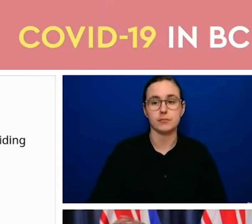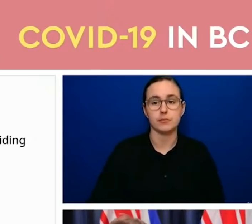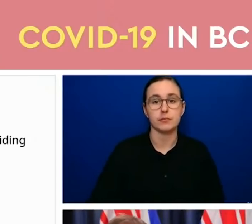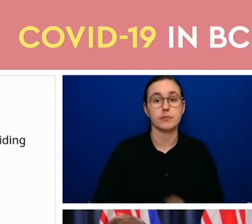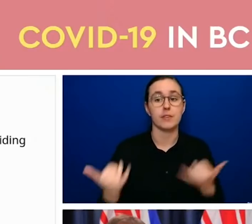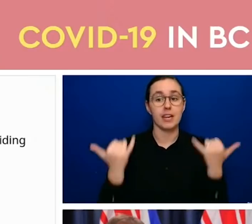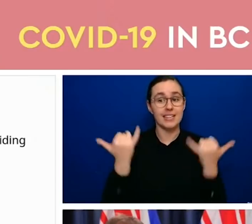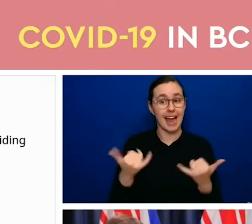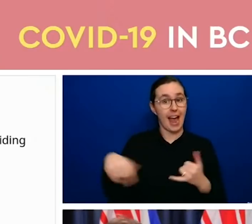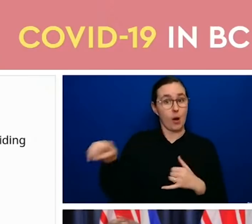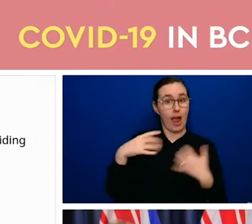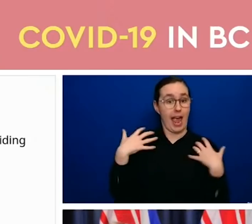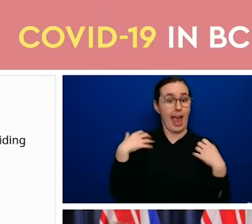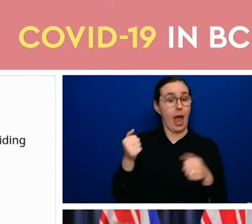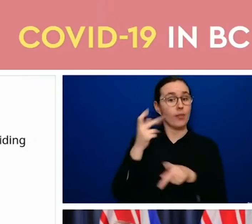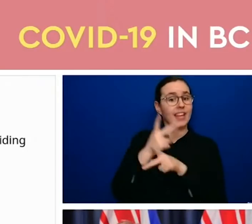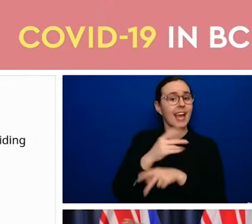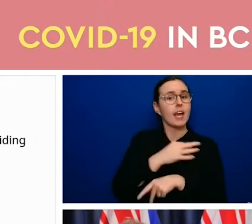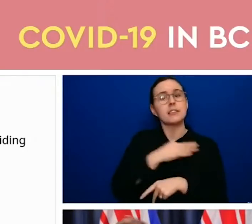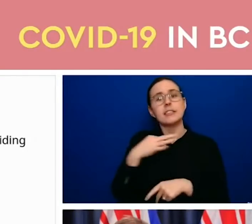staff with short-term illness,